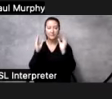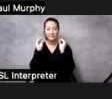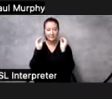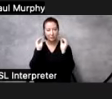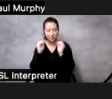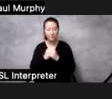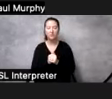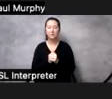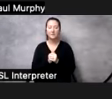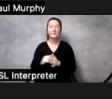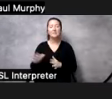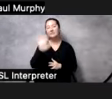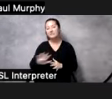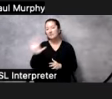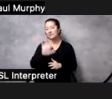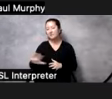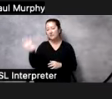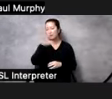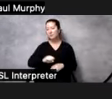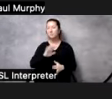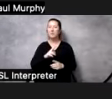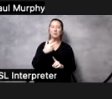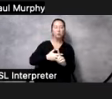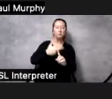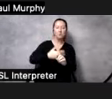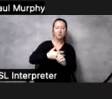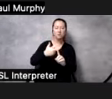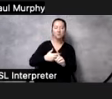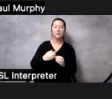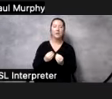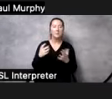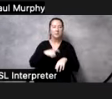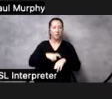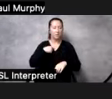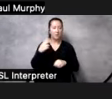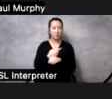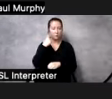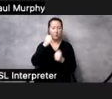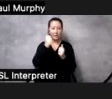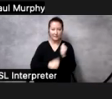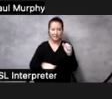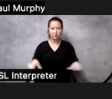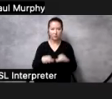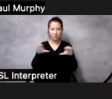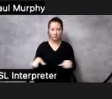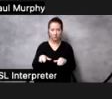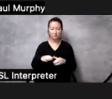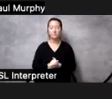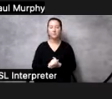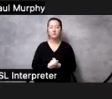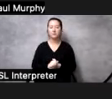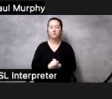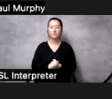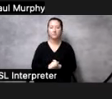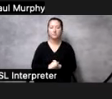roughly speaking, estimate over the, let's say, a 3-month time frame, how much time I spend at each of those activities. And I think that if we